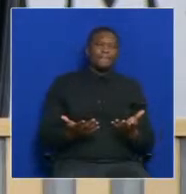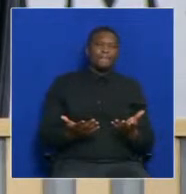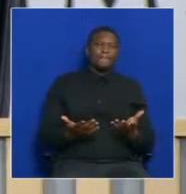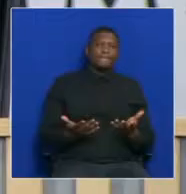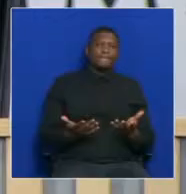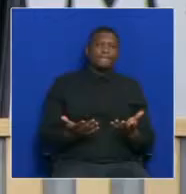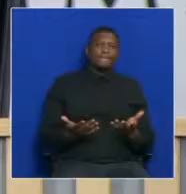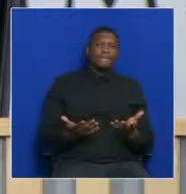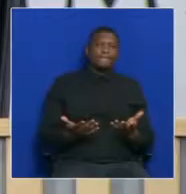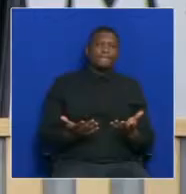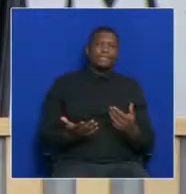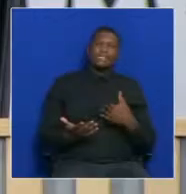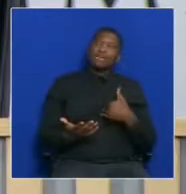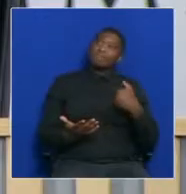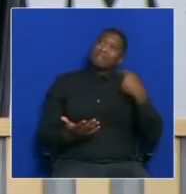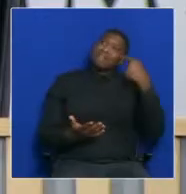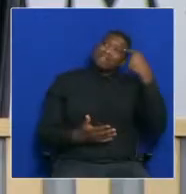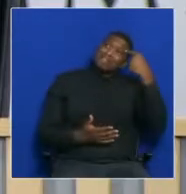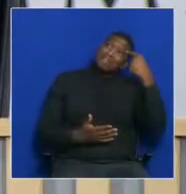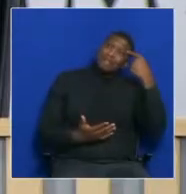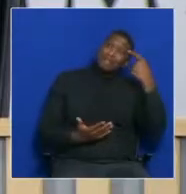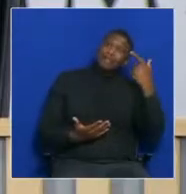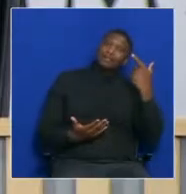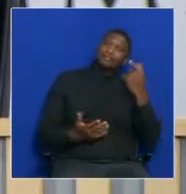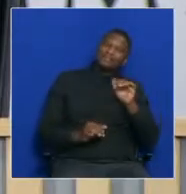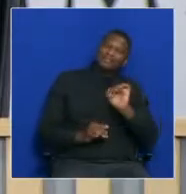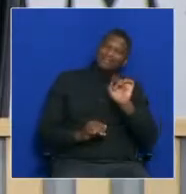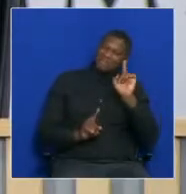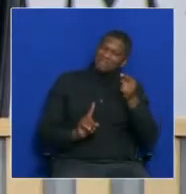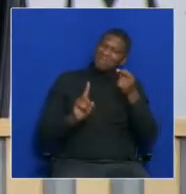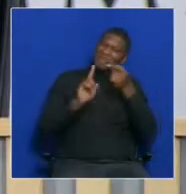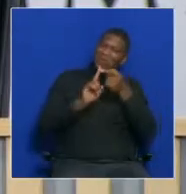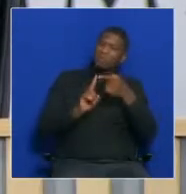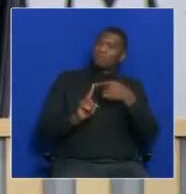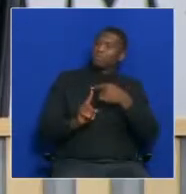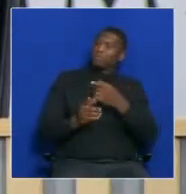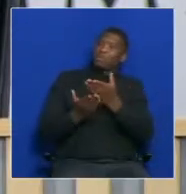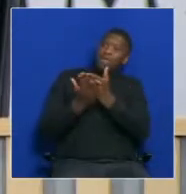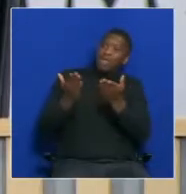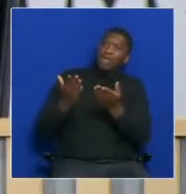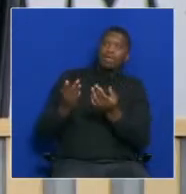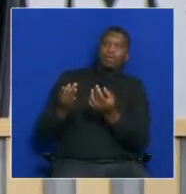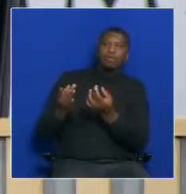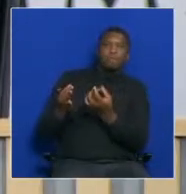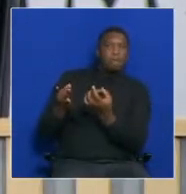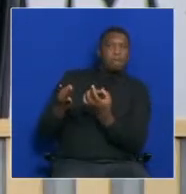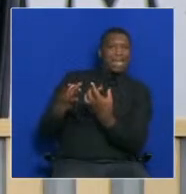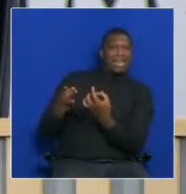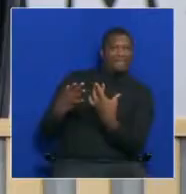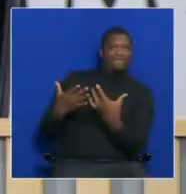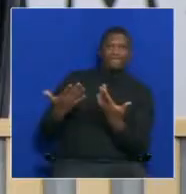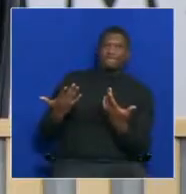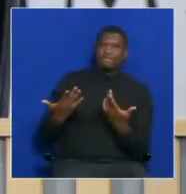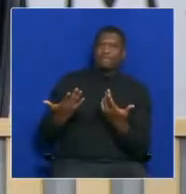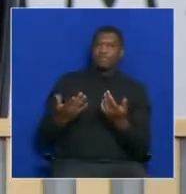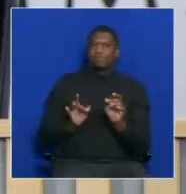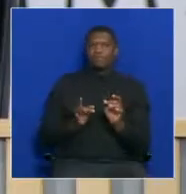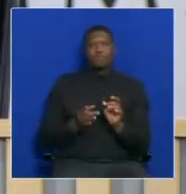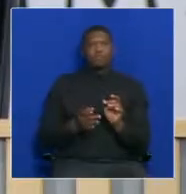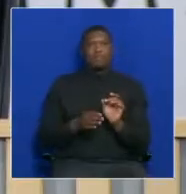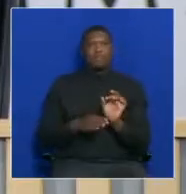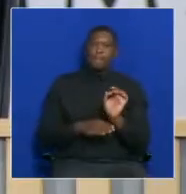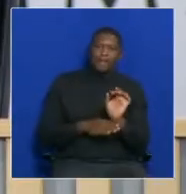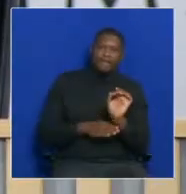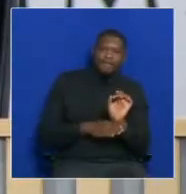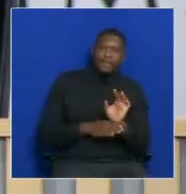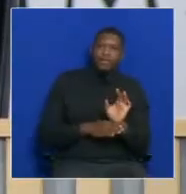reckoned it was to be briefed, to get a brief about it, because as I said, I had not known